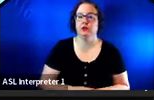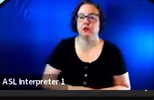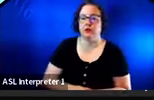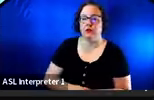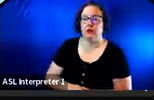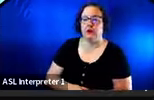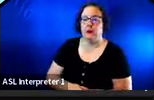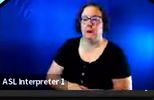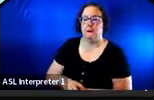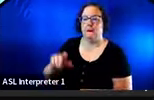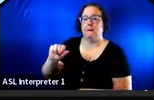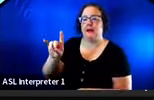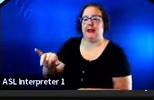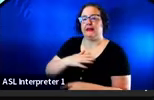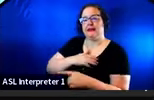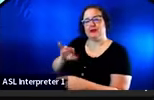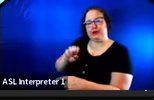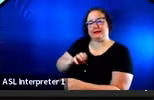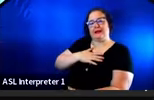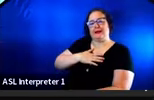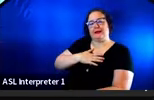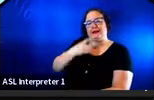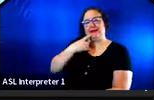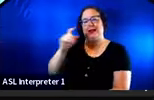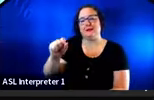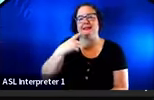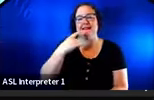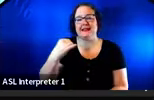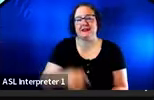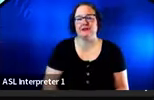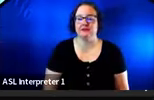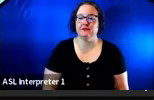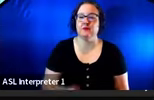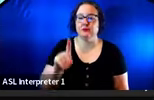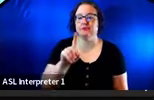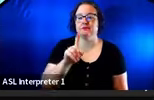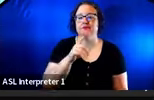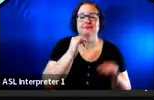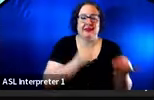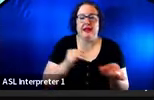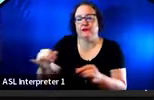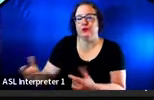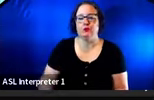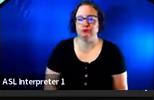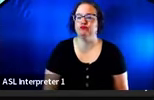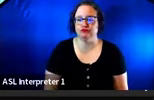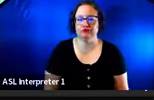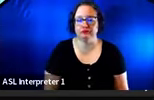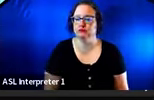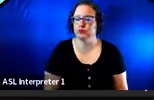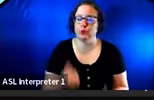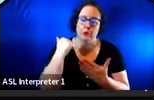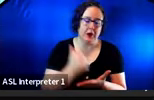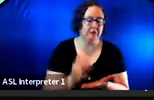Awesome. My short answer is, of course. Oh, go ahead, Jesse. I was going to say that too. Yeah. We do it by case basis. So yeah, we have helped in the